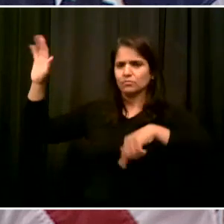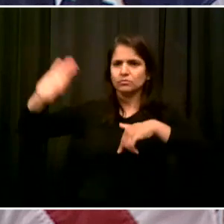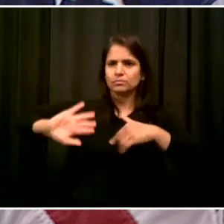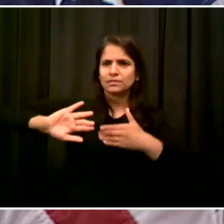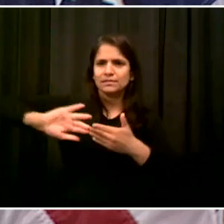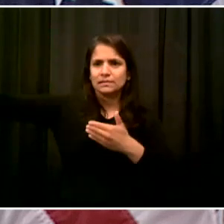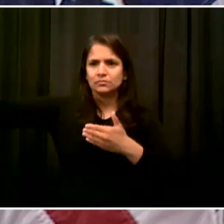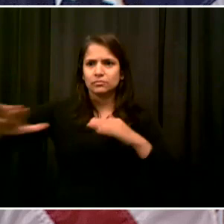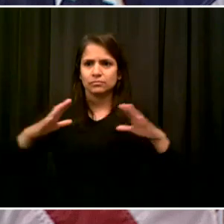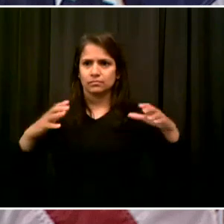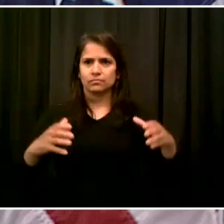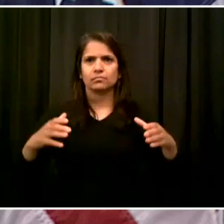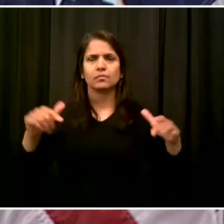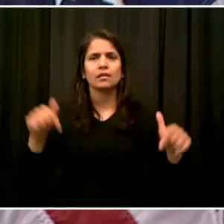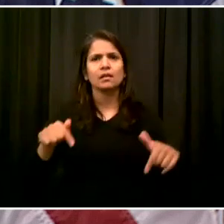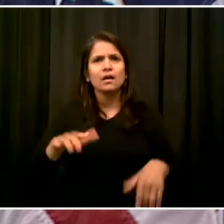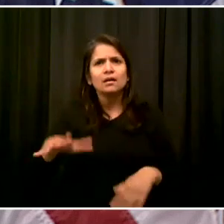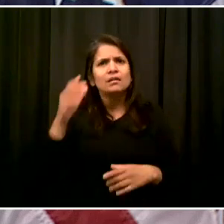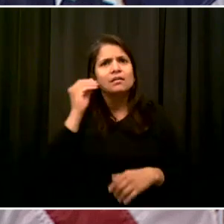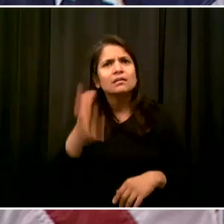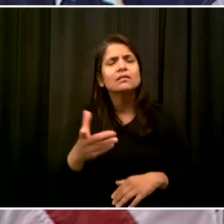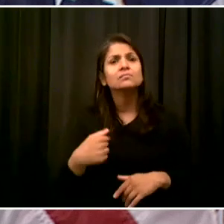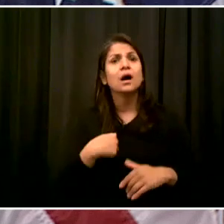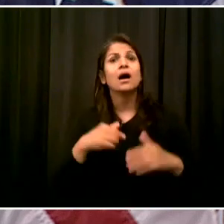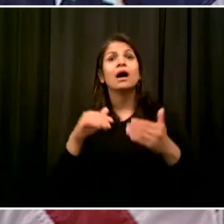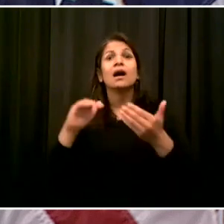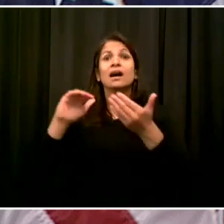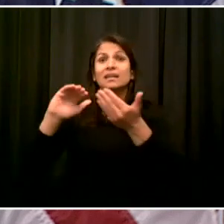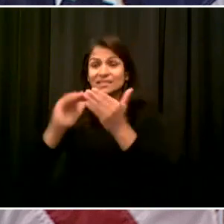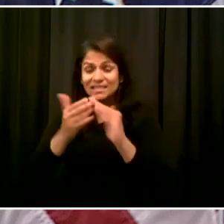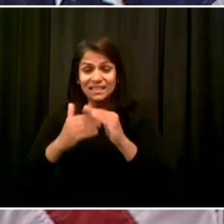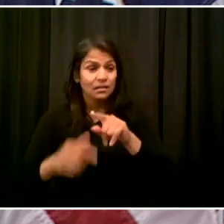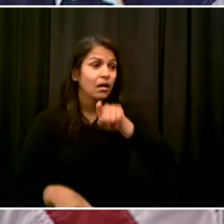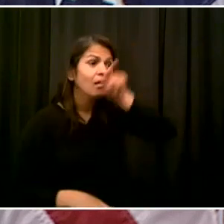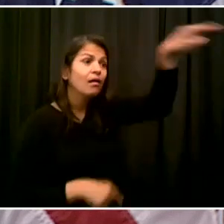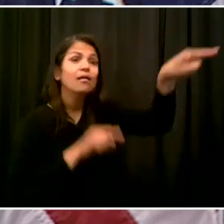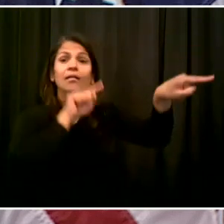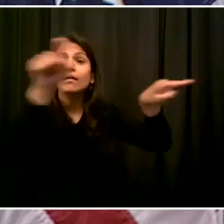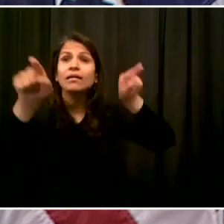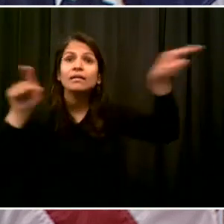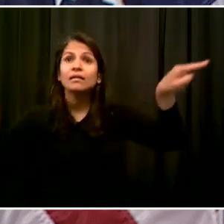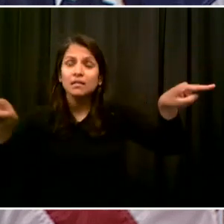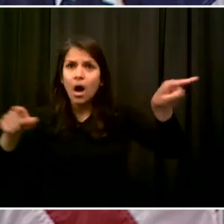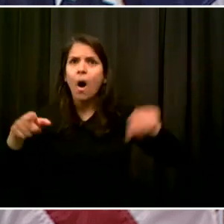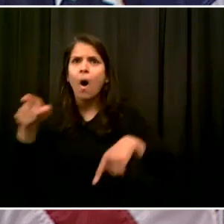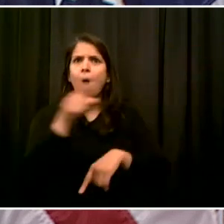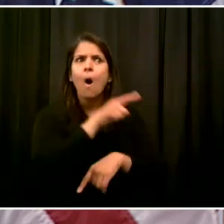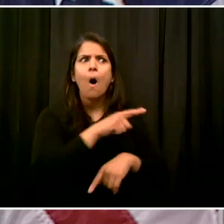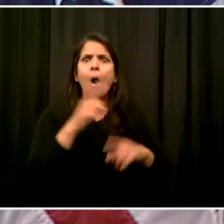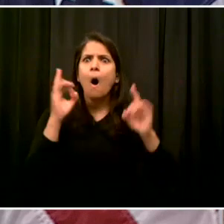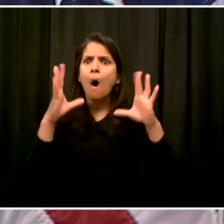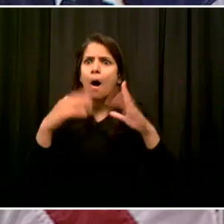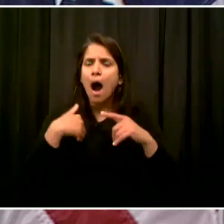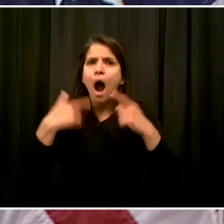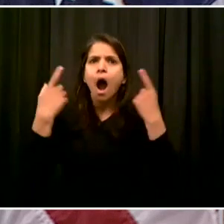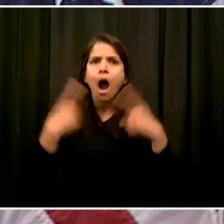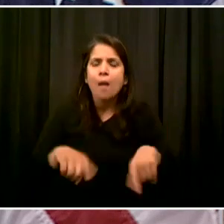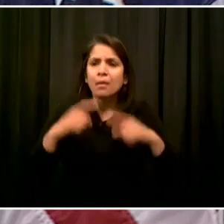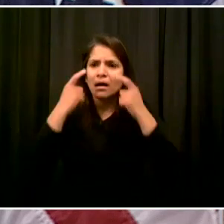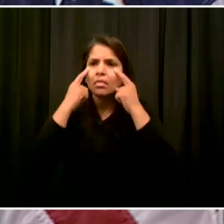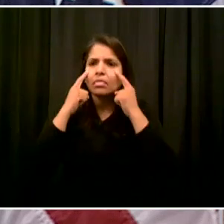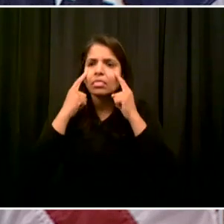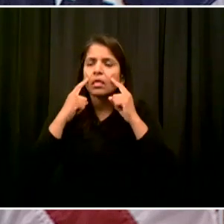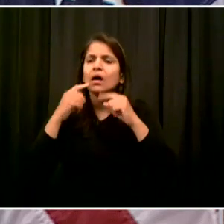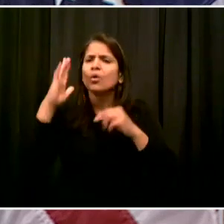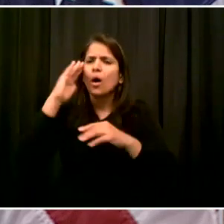don't do that. We won't do that. We need to keep reducing, wherever we can, any of